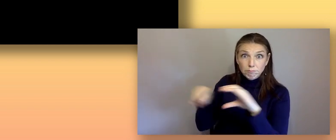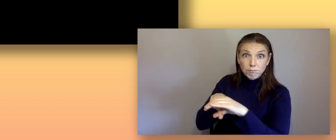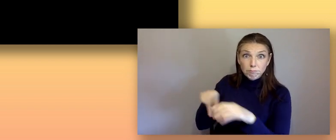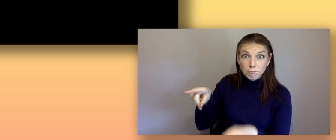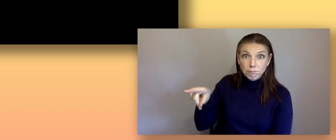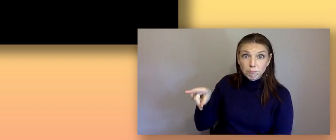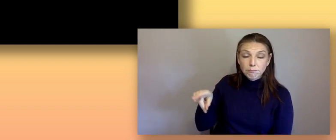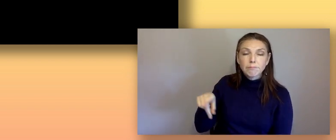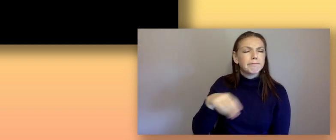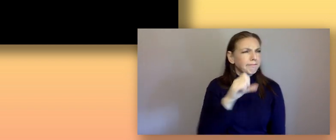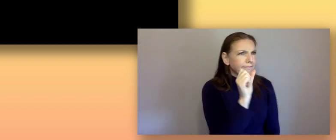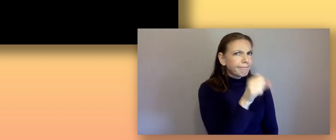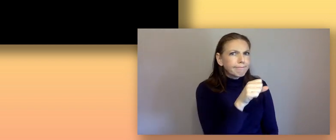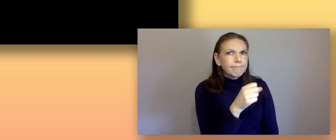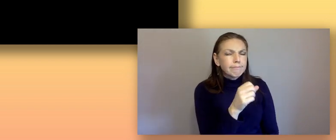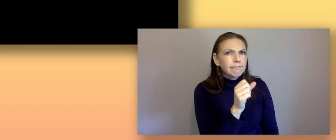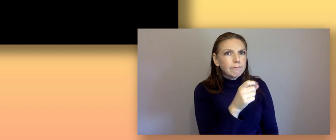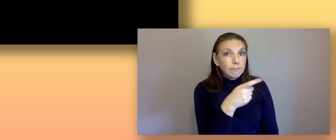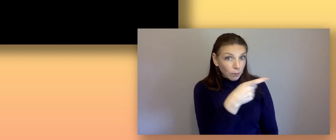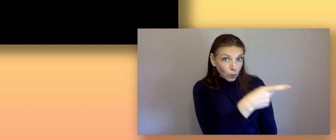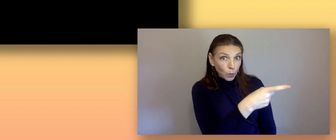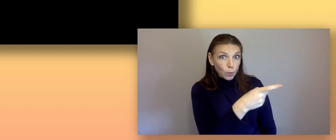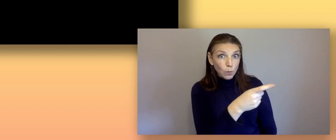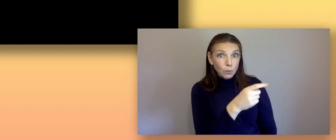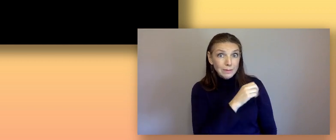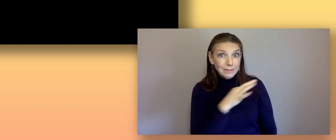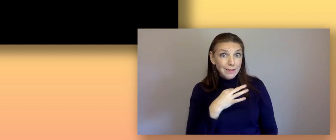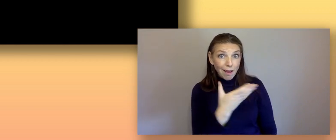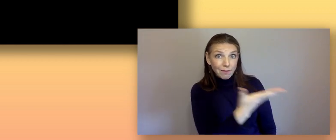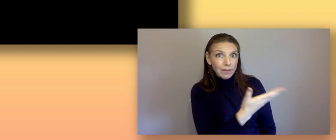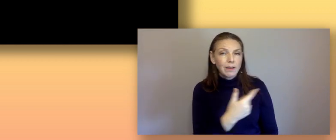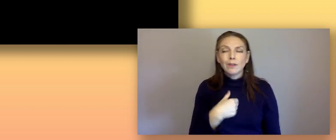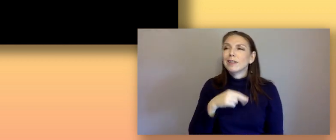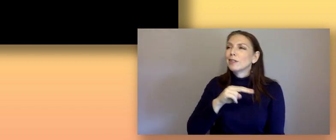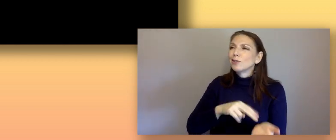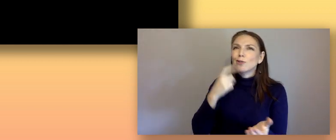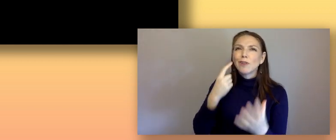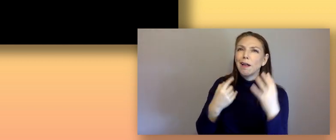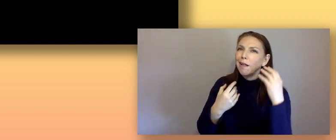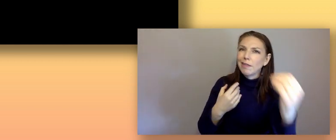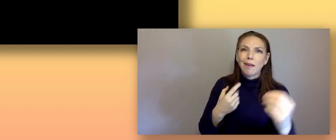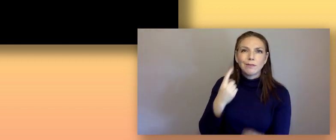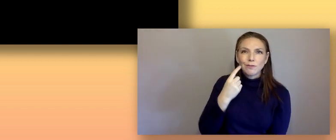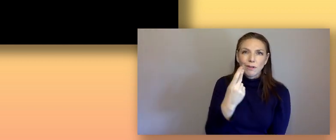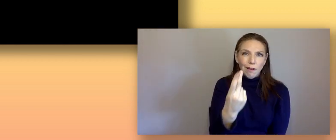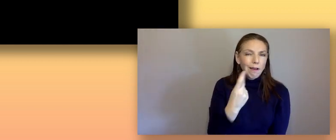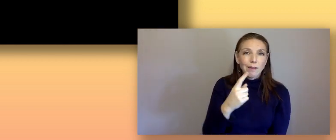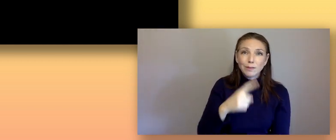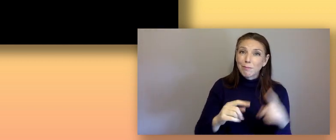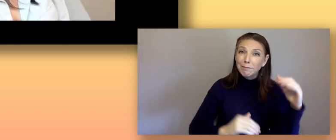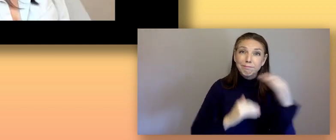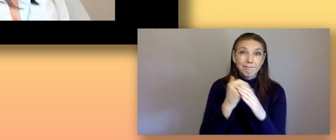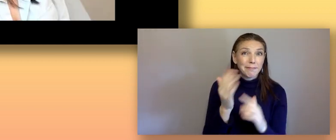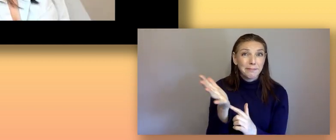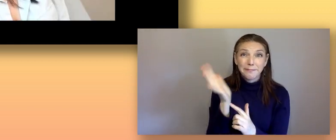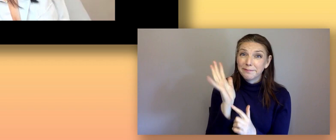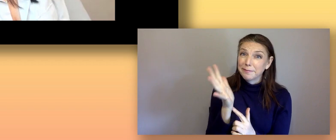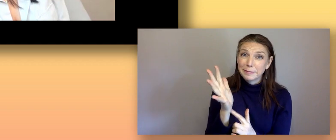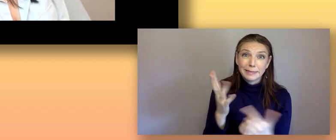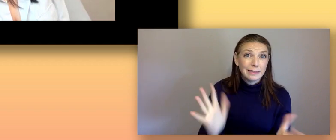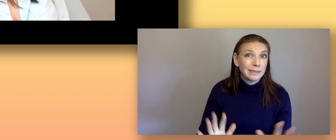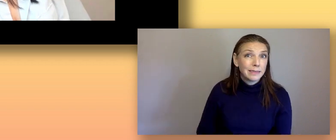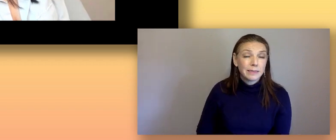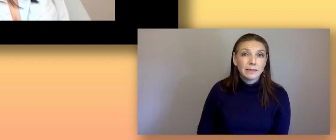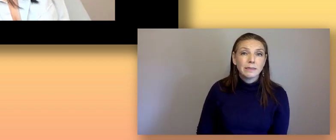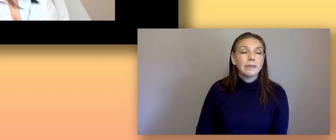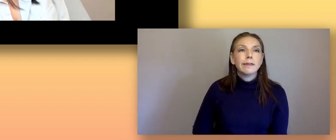bed? Yeah. What about you? Anybody there? Nurse just stepped out, just us. But like 5 minutes is